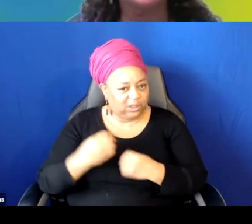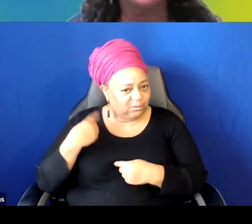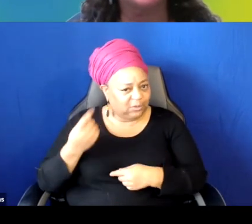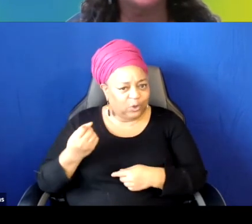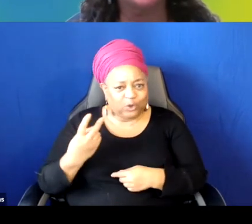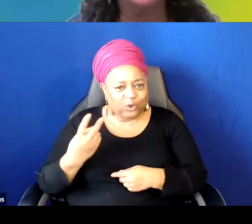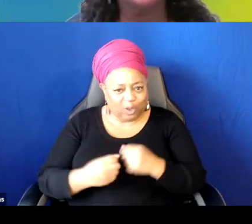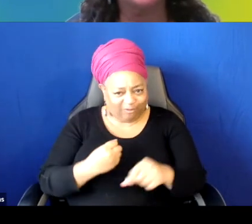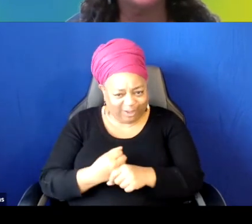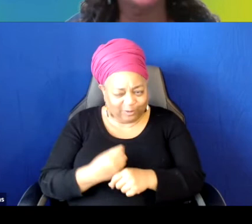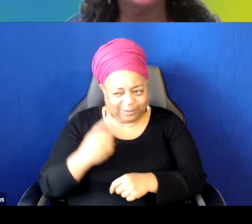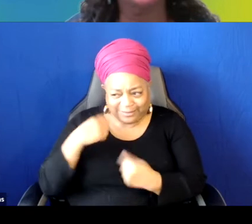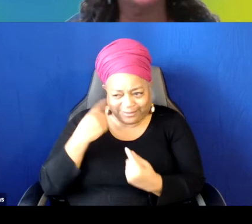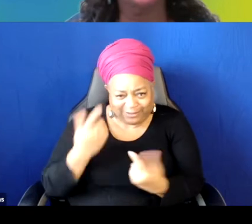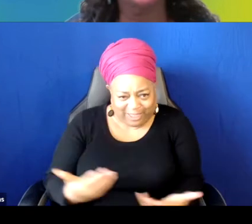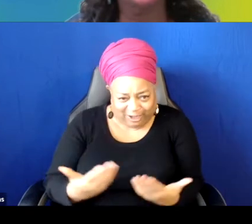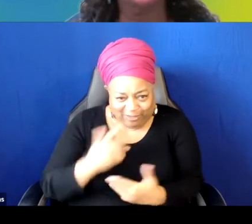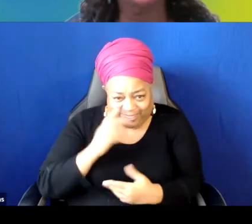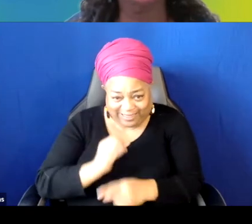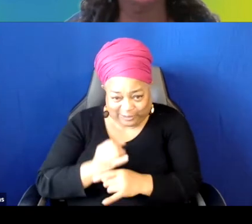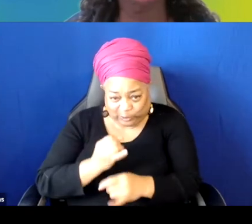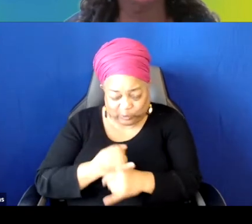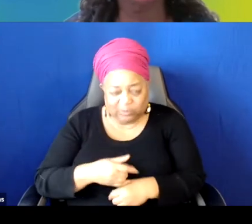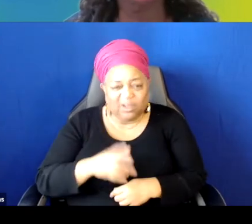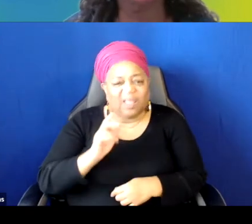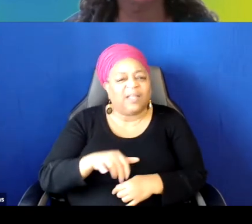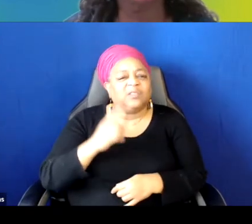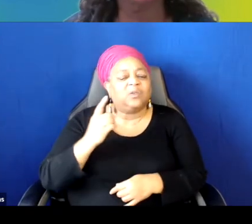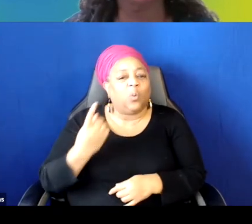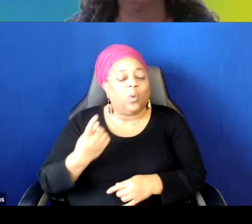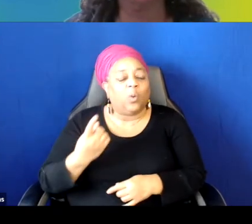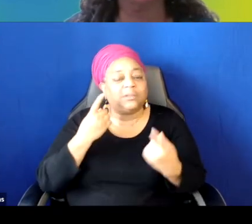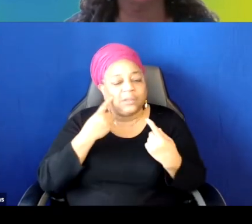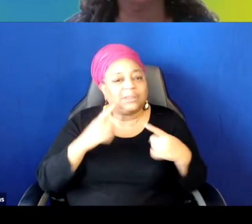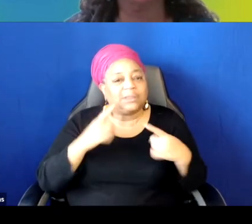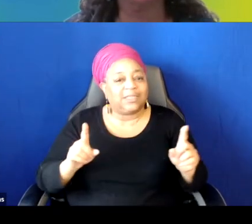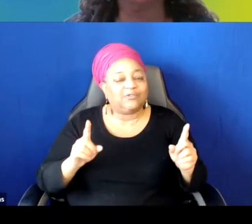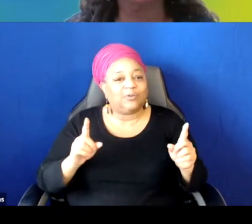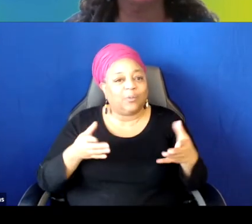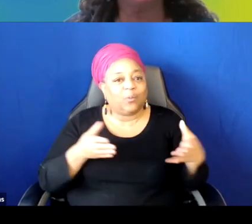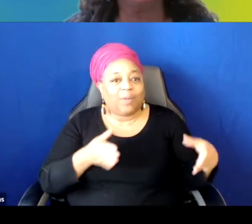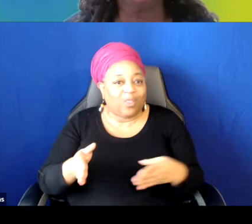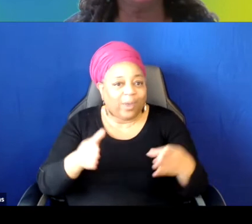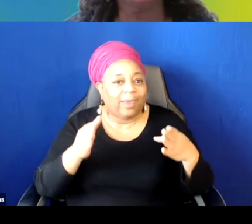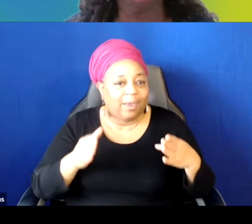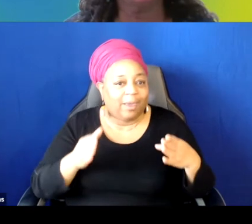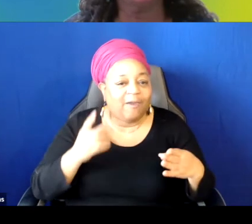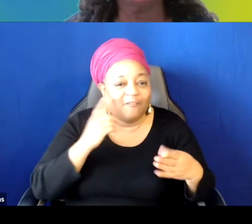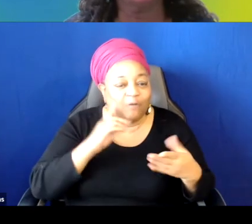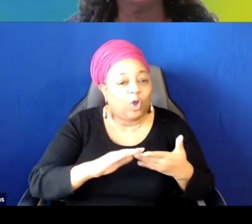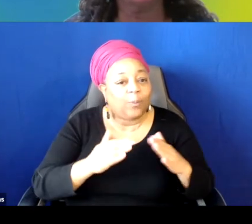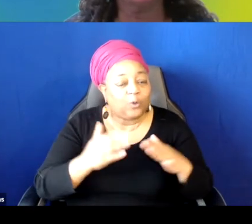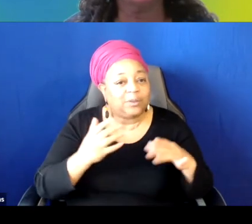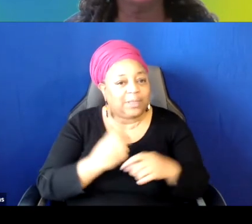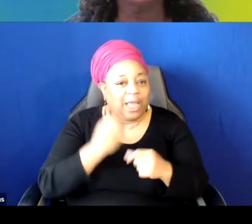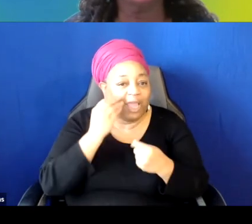the Institute. And it has been one of the most successful pathways for our community members to get information,